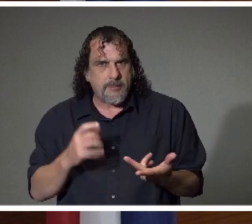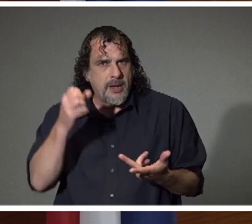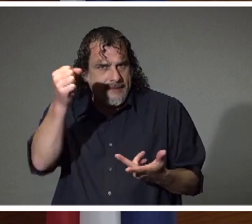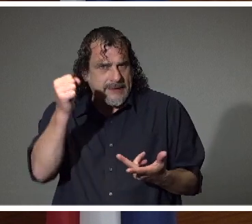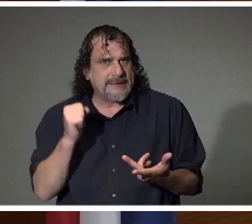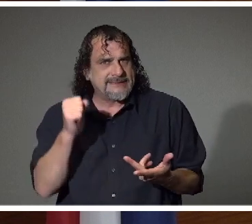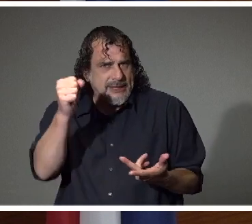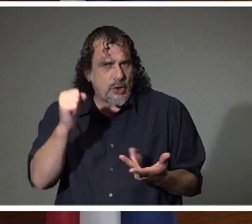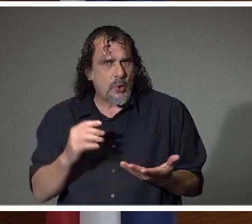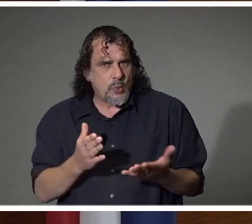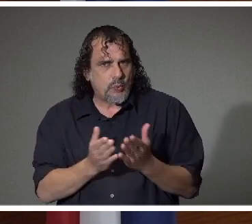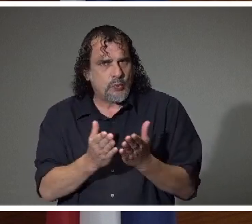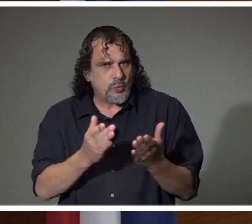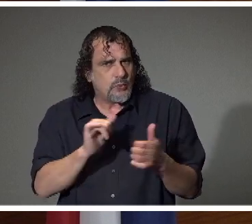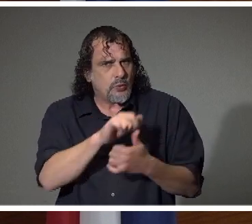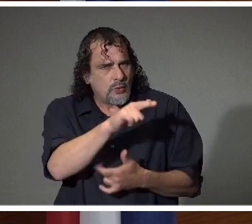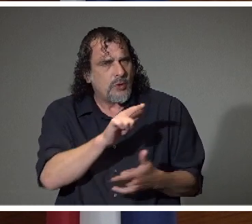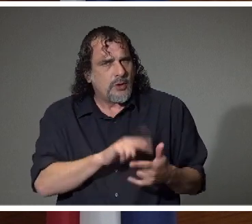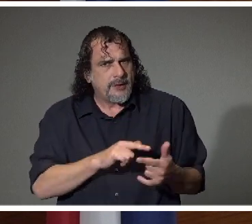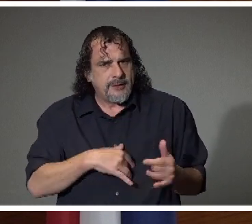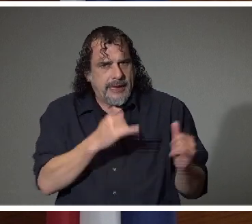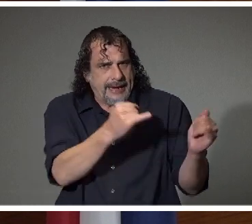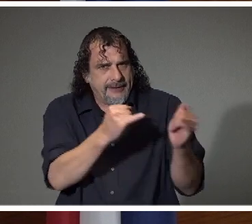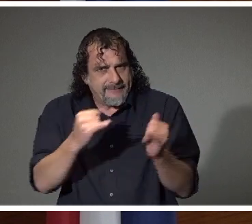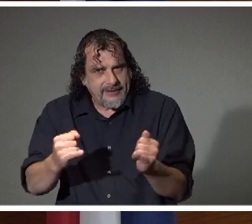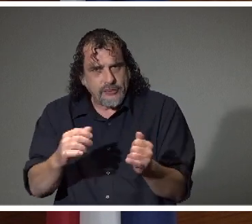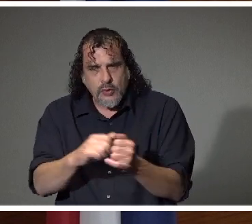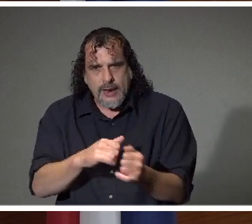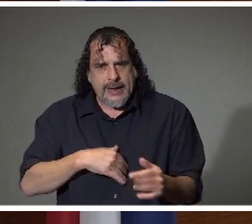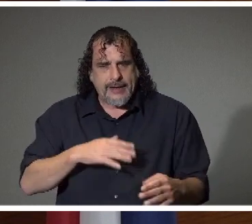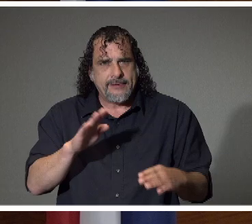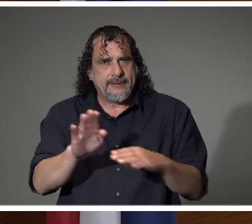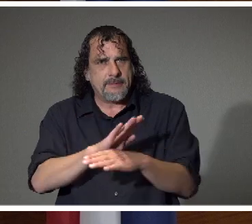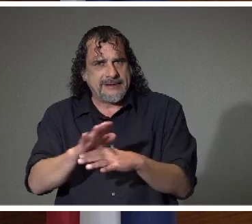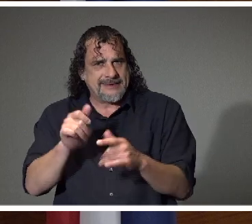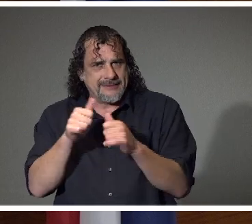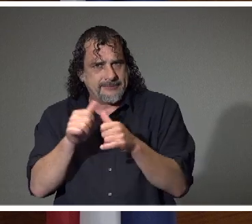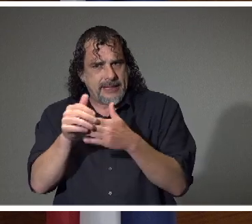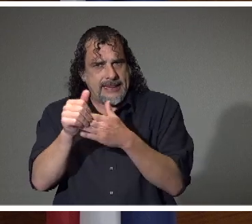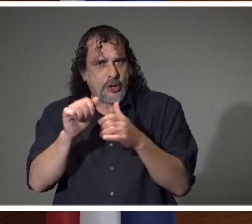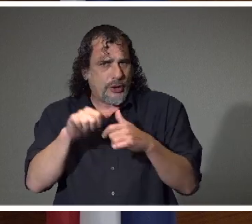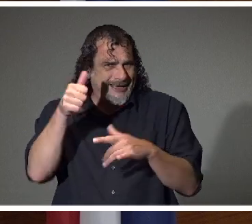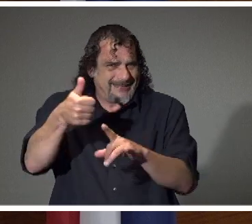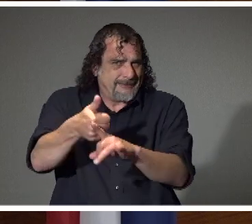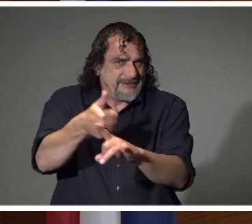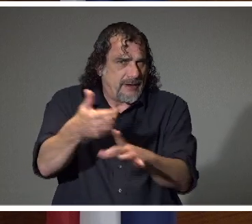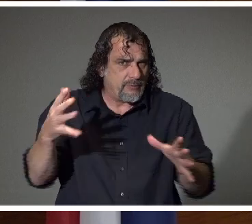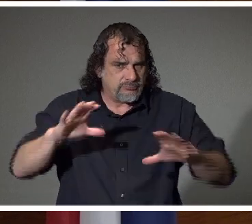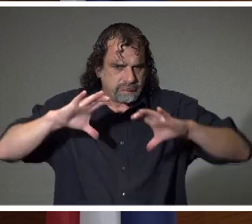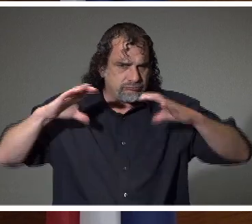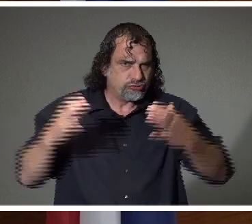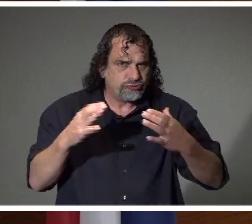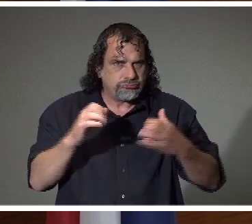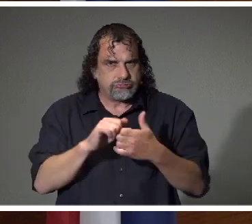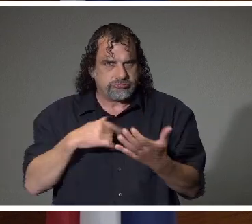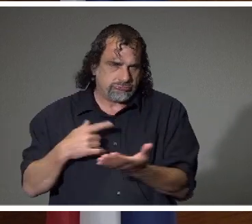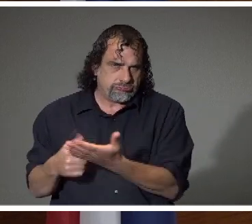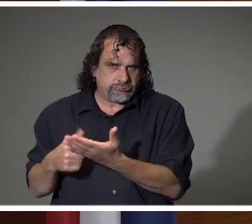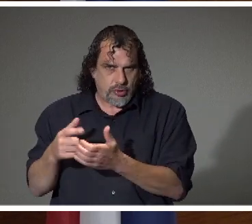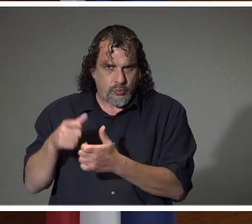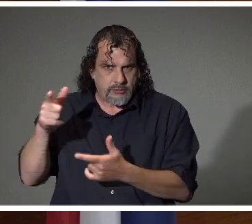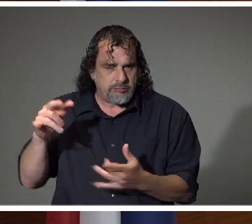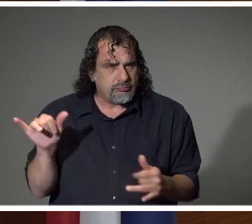casino industry, both individual casinos as well as the industry leaders as well. The casino